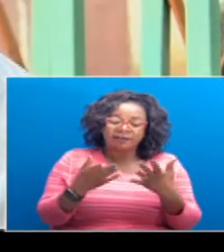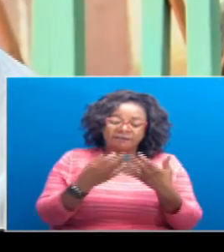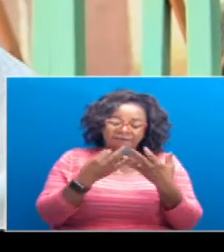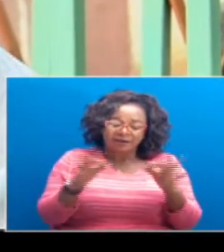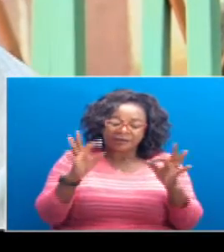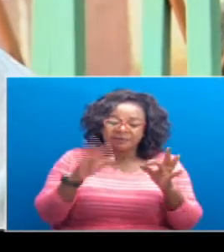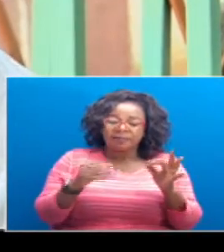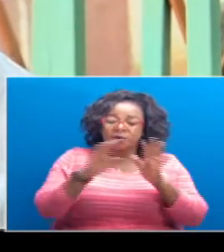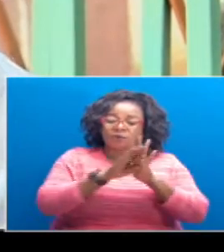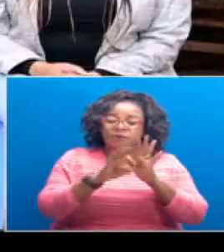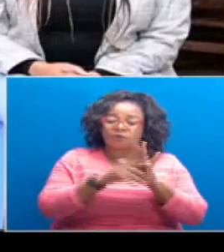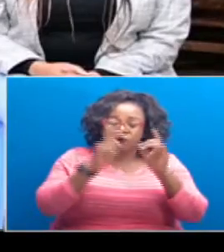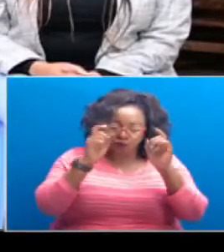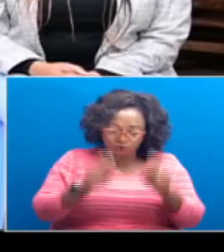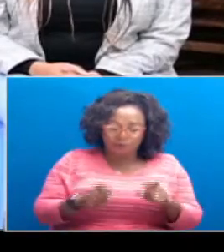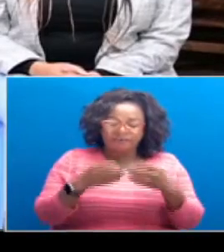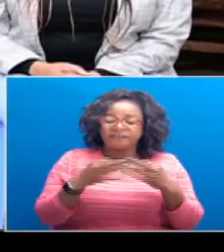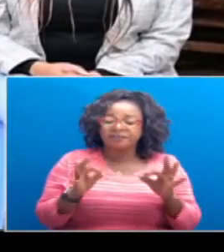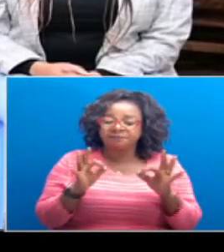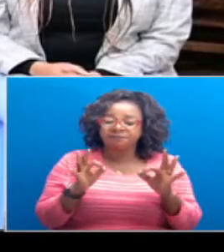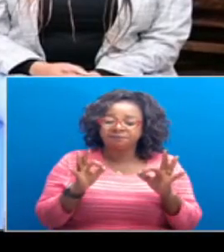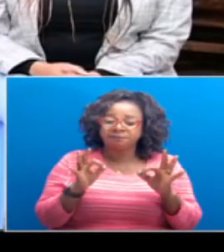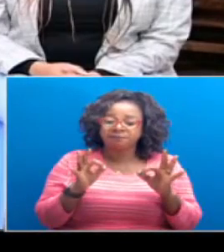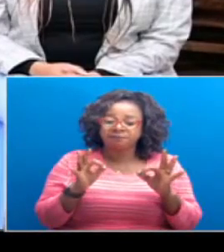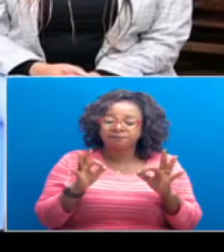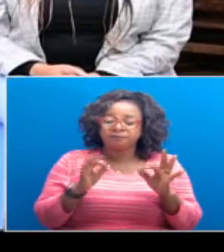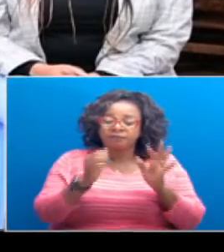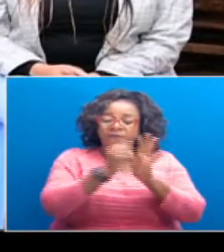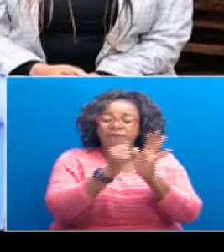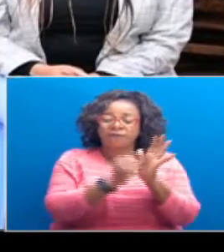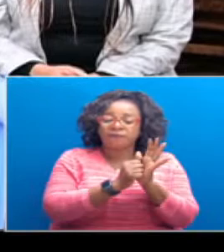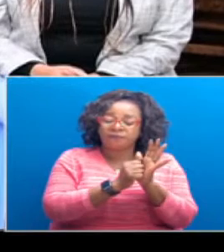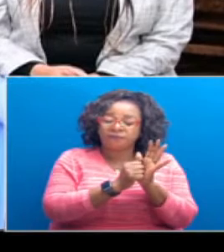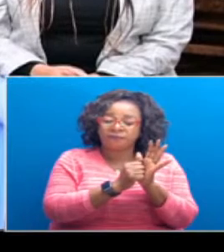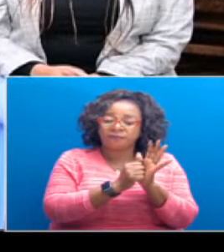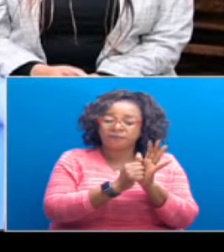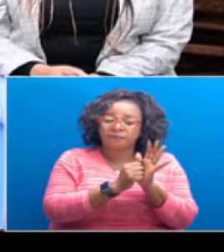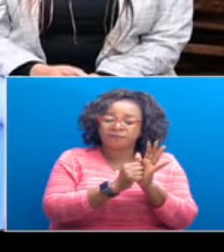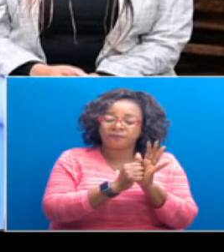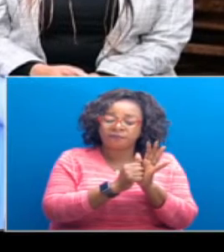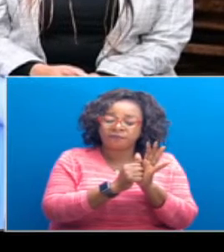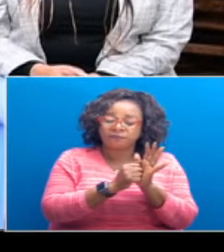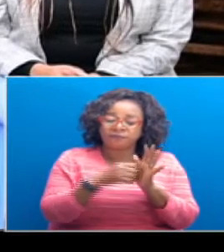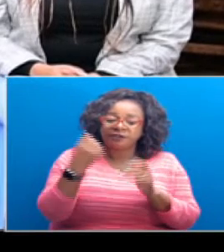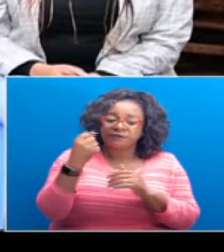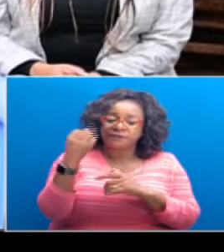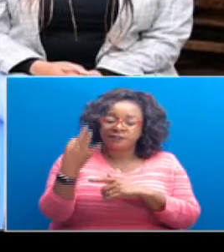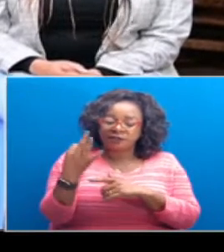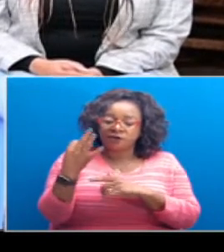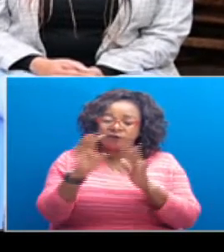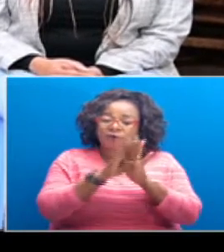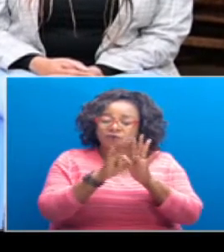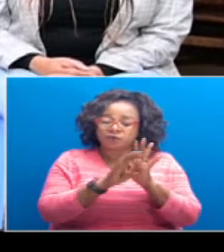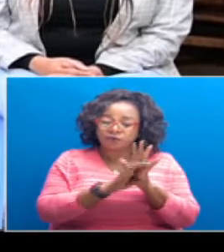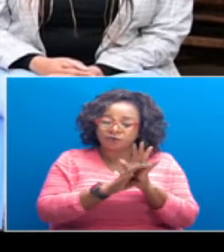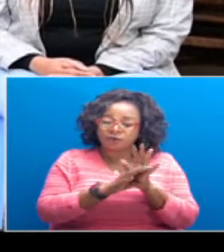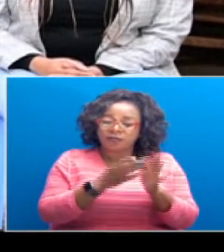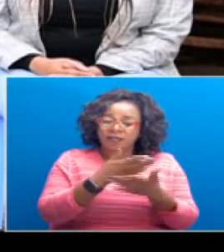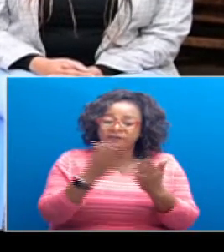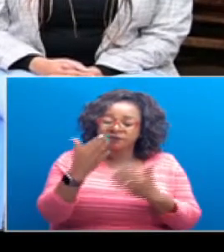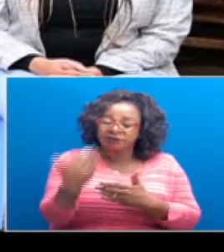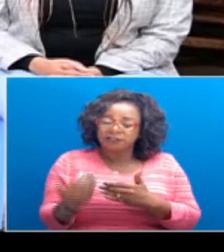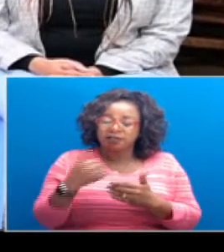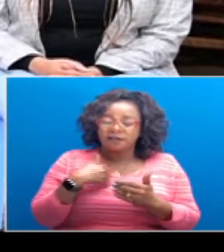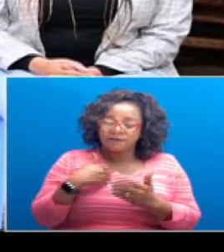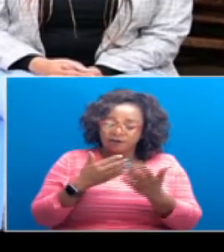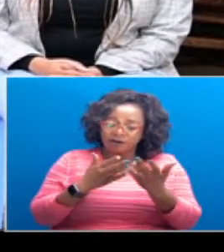Constitution to be given free. Like in Article 53 of the Constitution, every child has a right